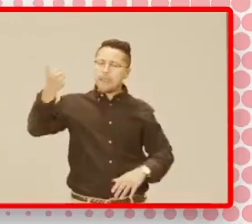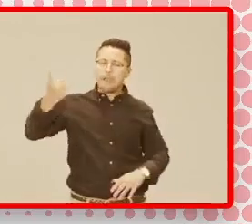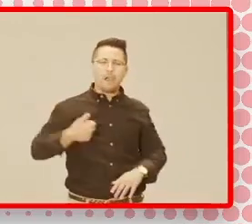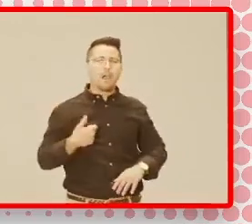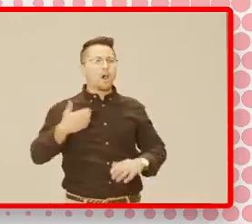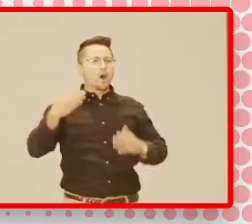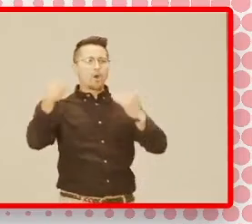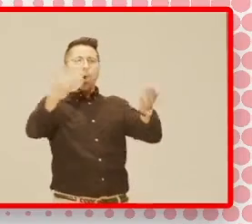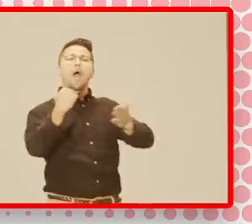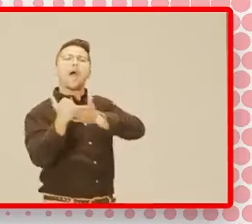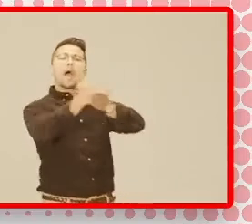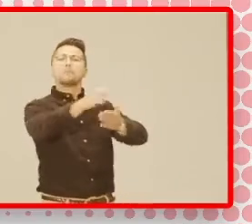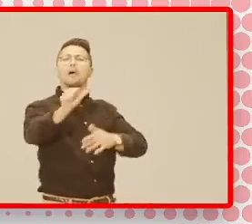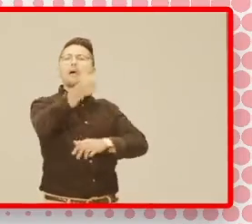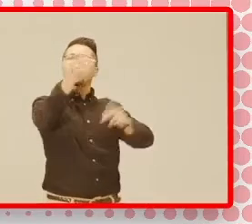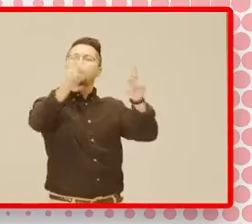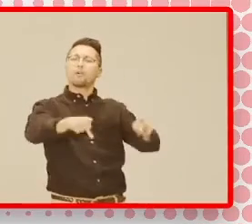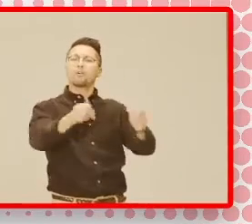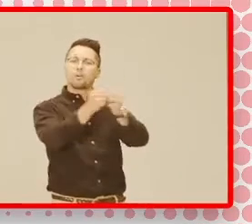me.